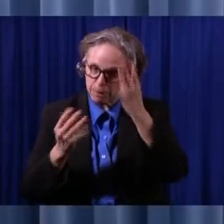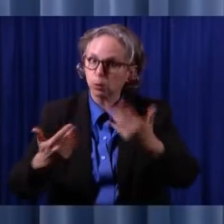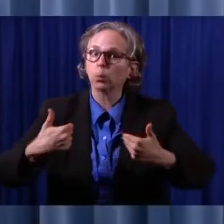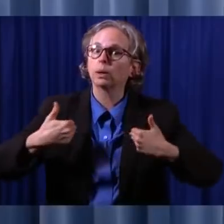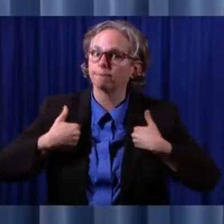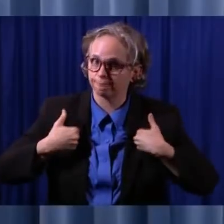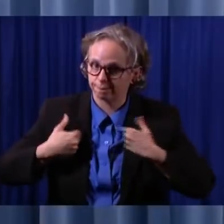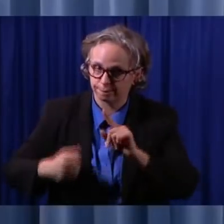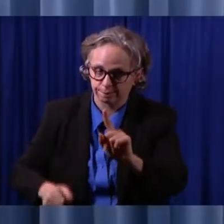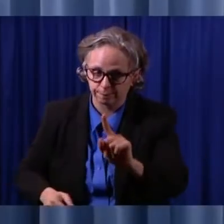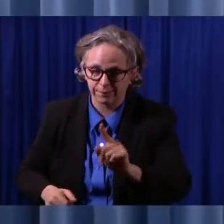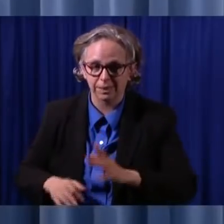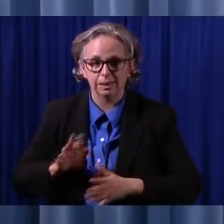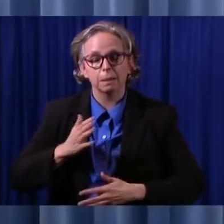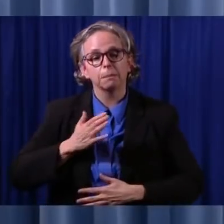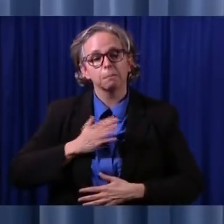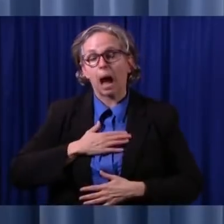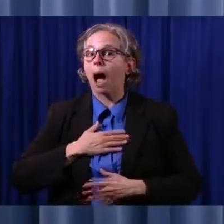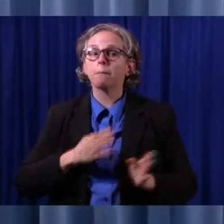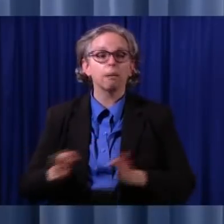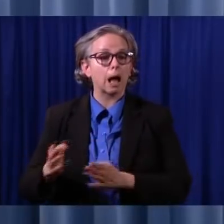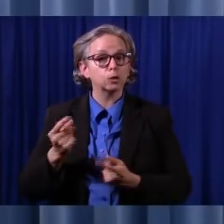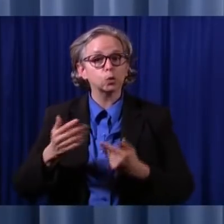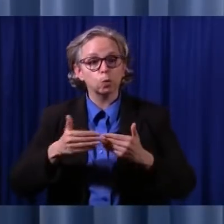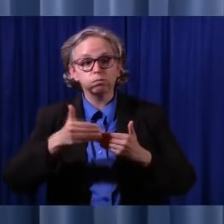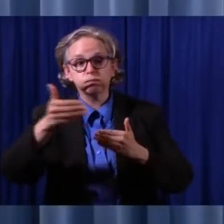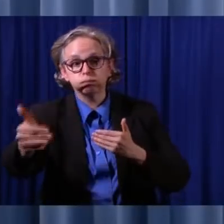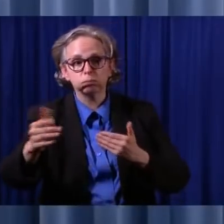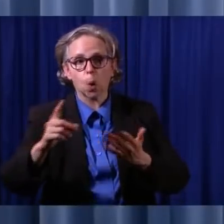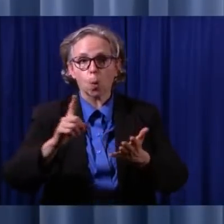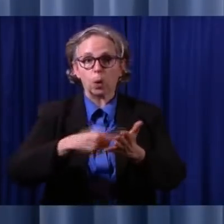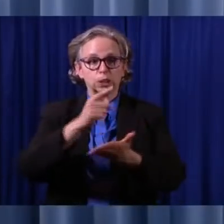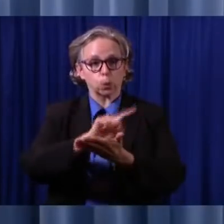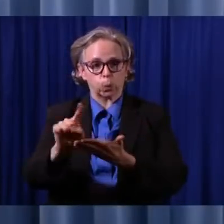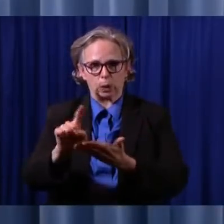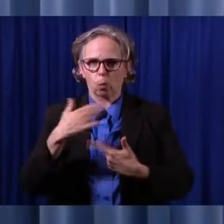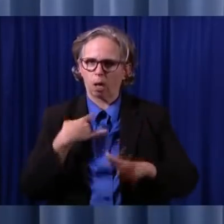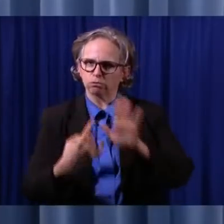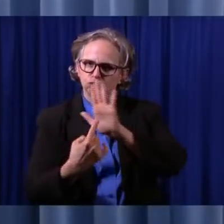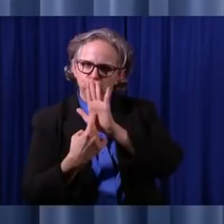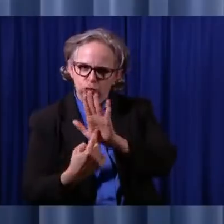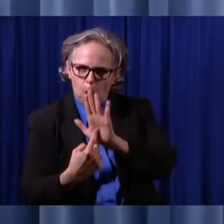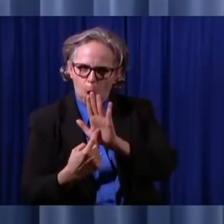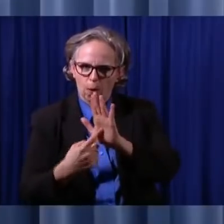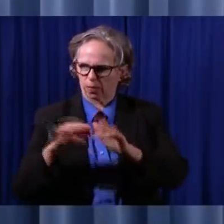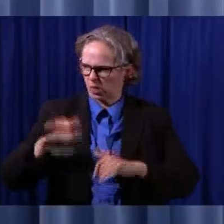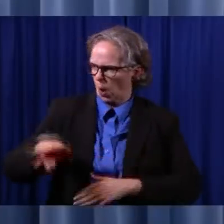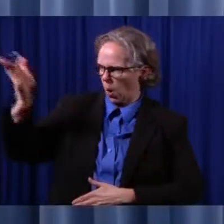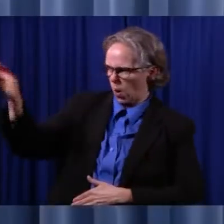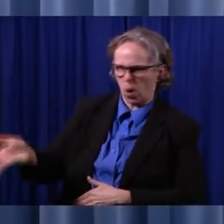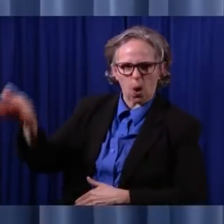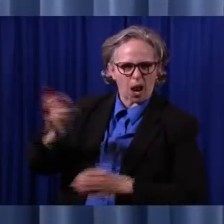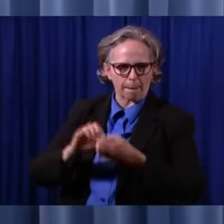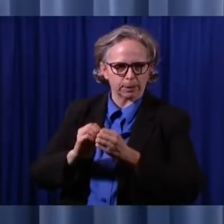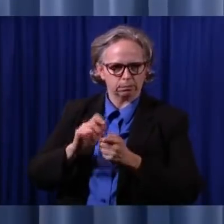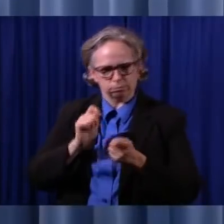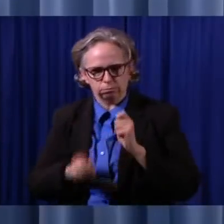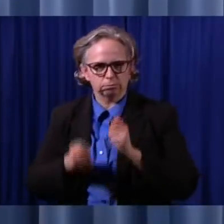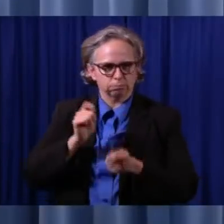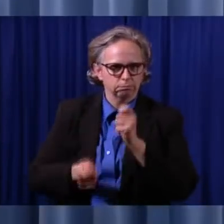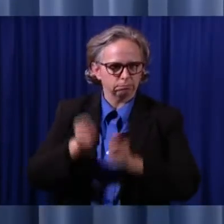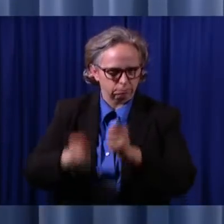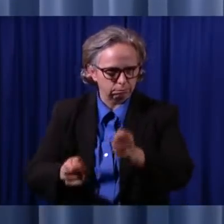week present those numbers. And again, these numbers, as you can see, they're